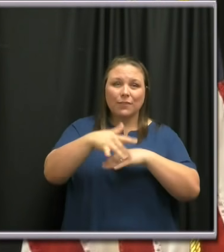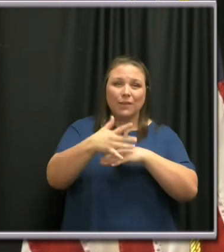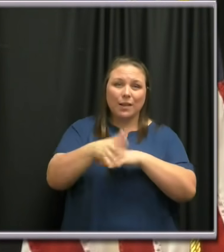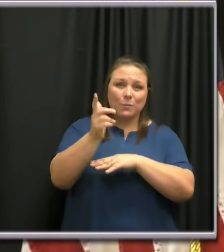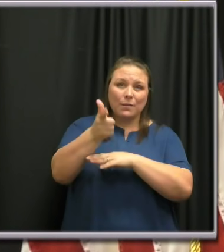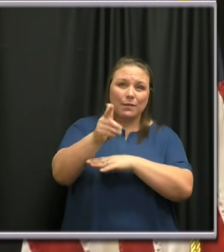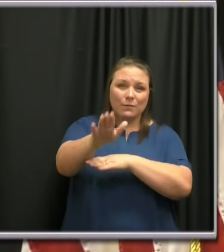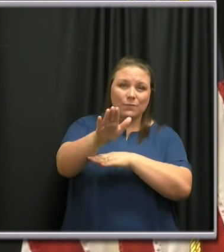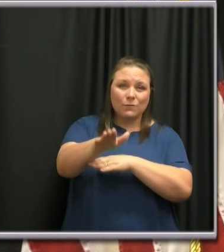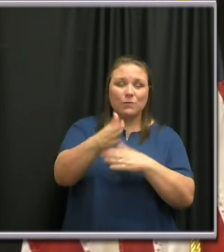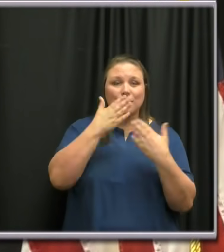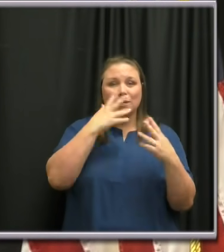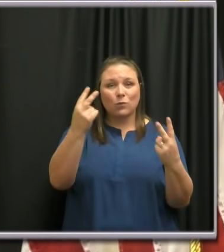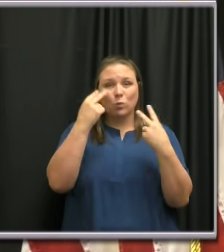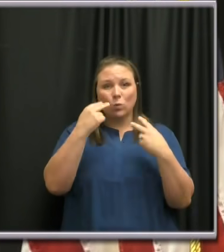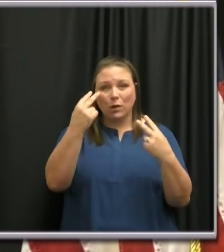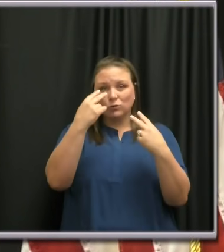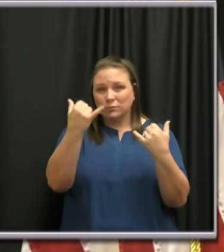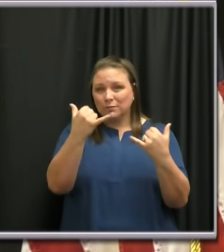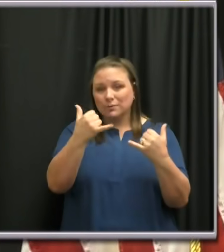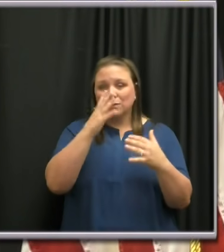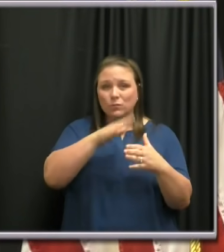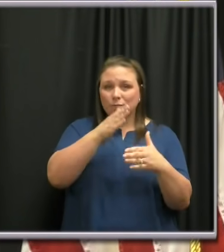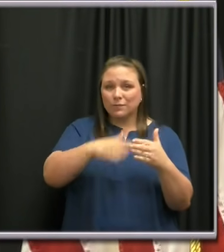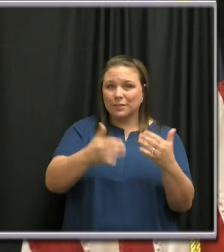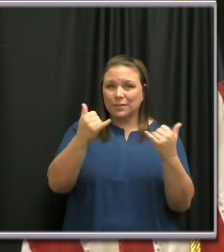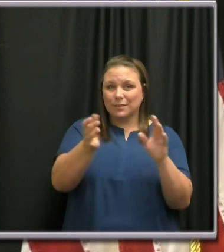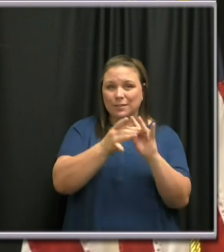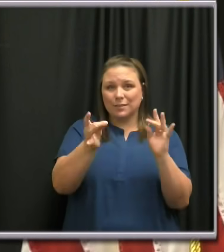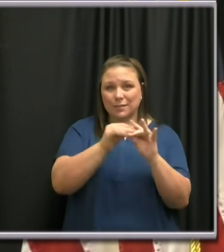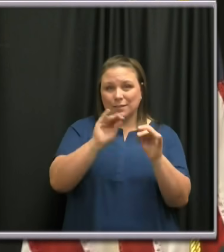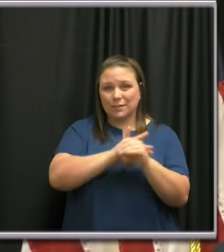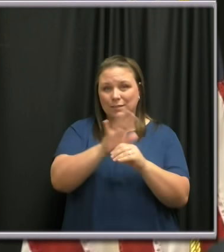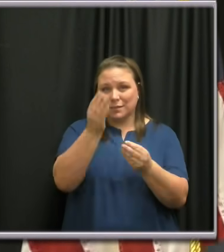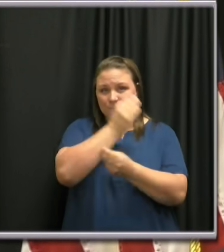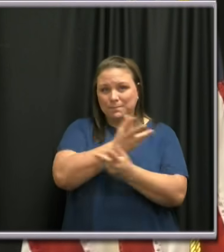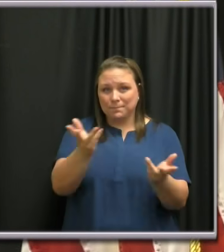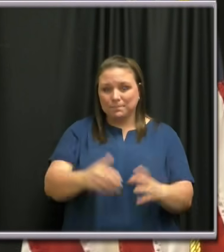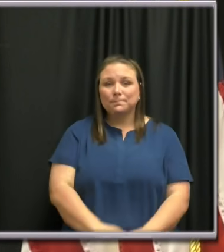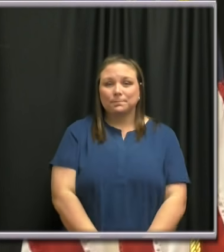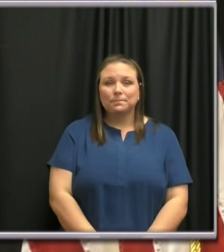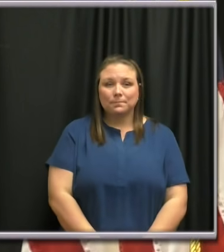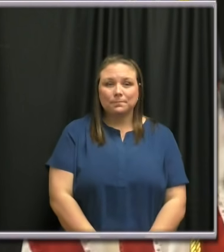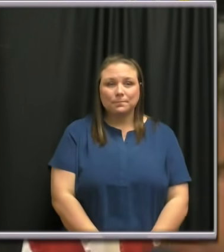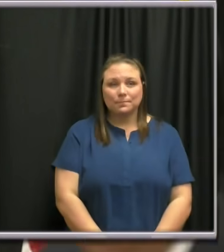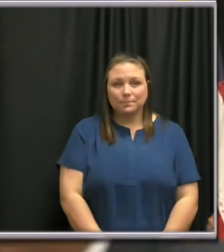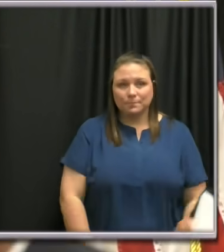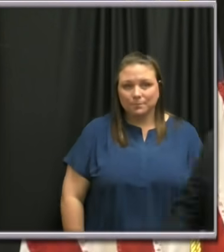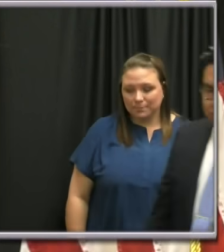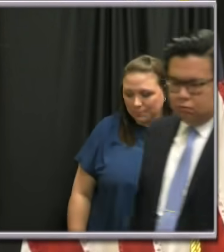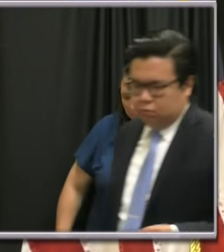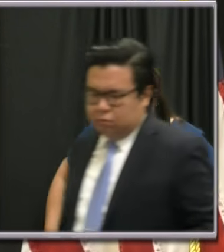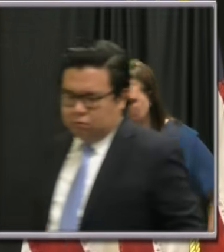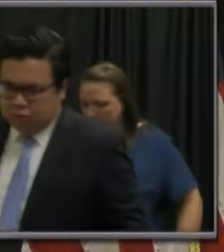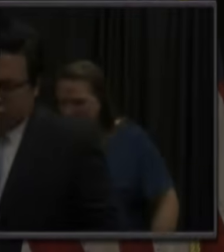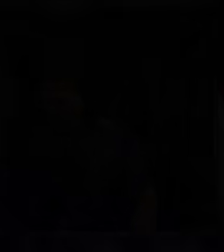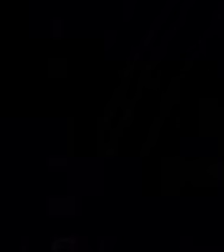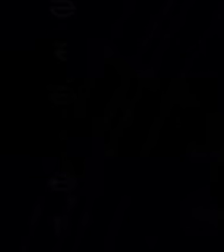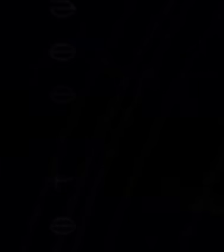this afternoon. Thank you for joining us. This concludes today's Metro COVID-19 press briefing.